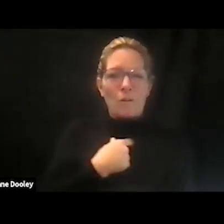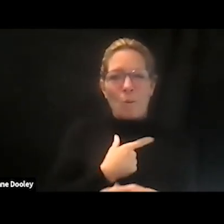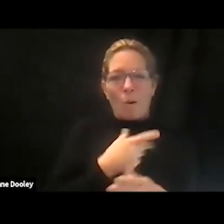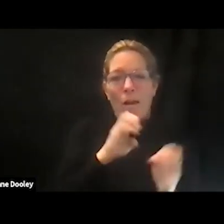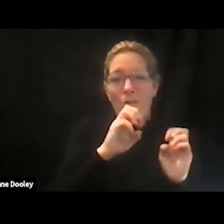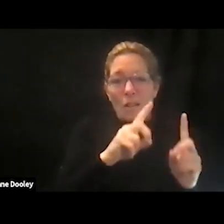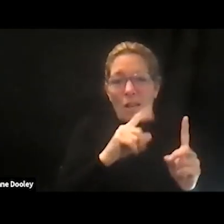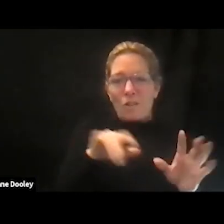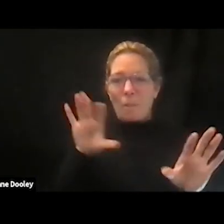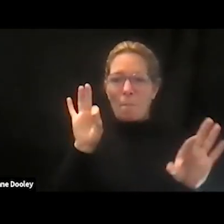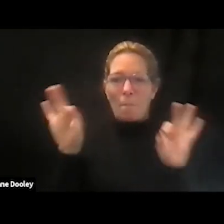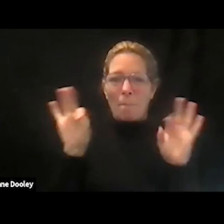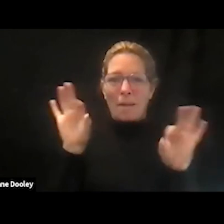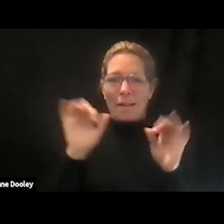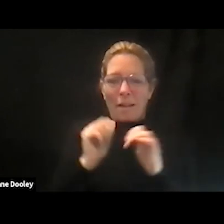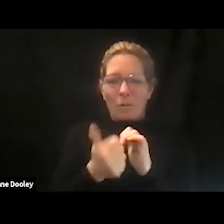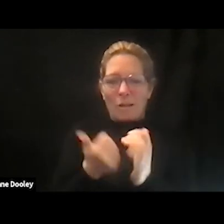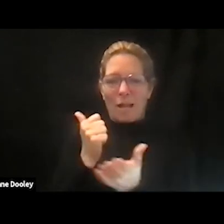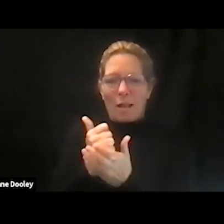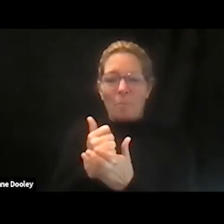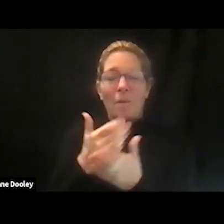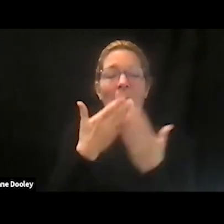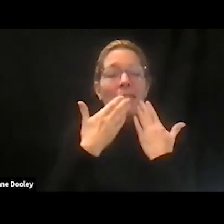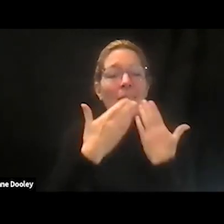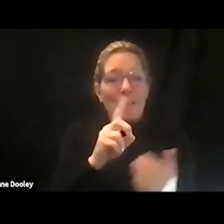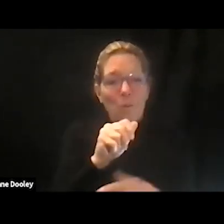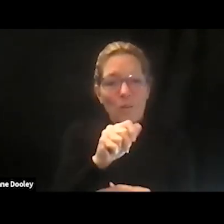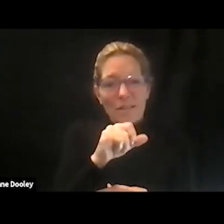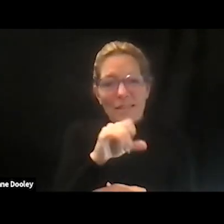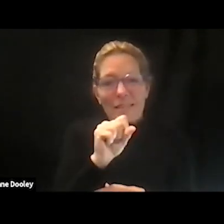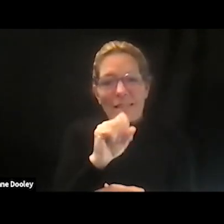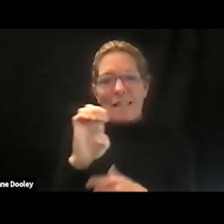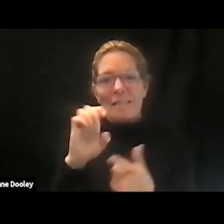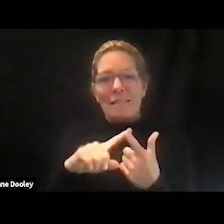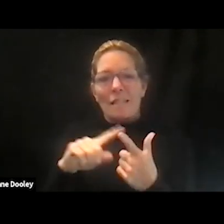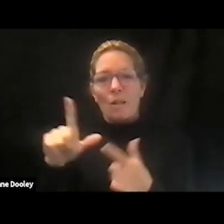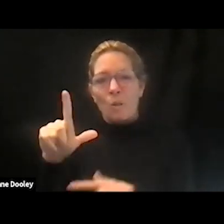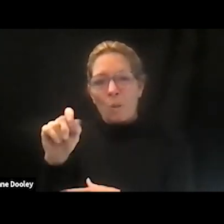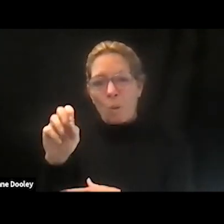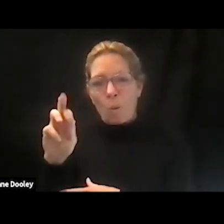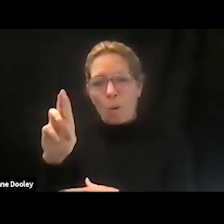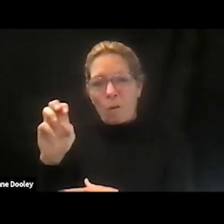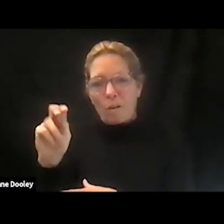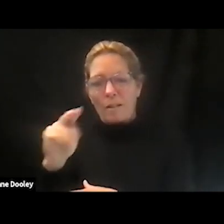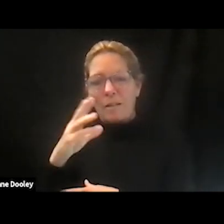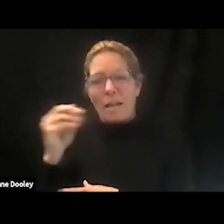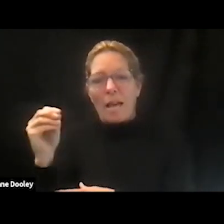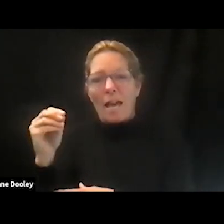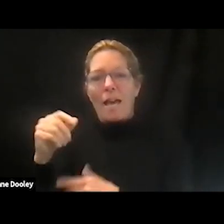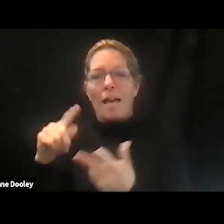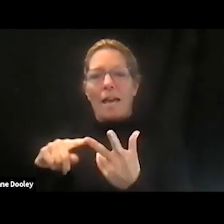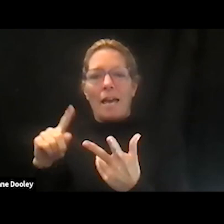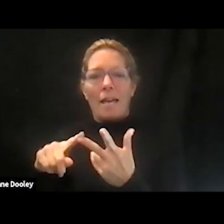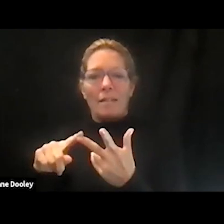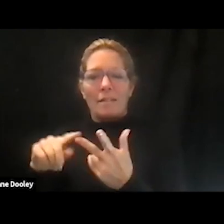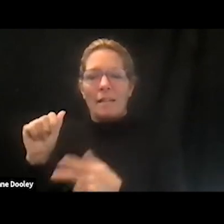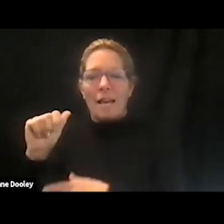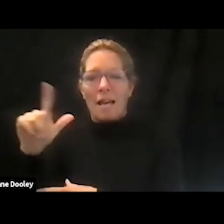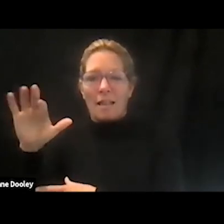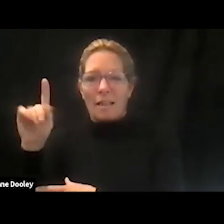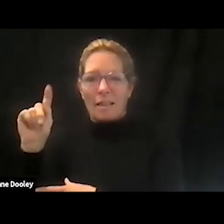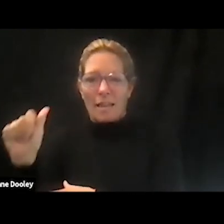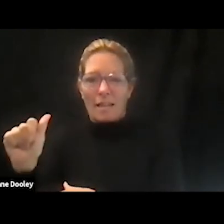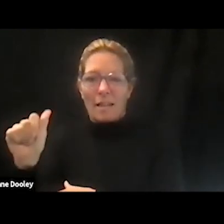can help. Thank you, Daisee. Thank you, Loren. Thank you, Aletta, for your time and to be respectful of the participants here. Thanks for